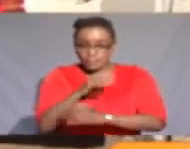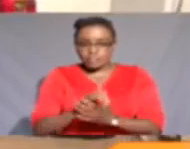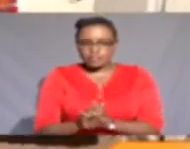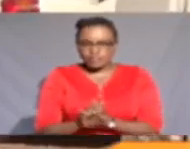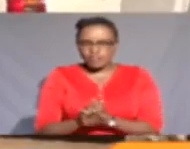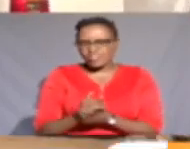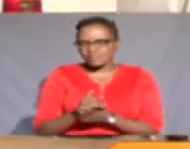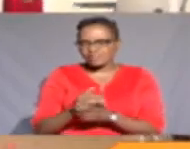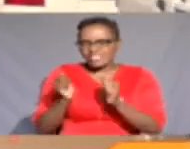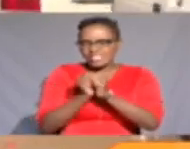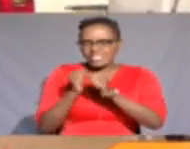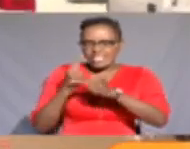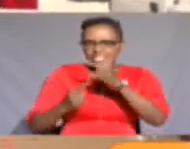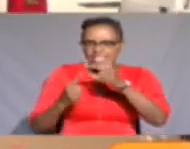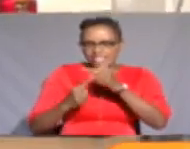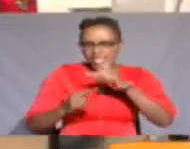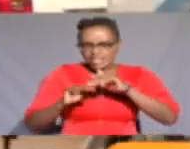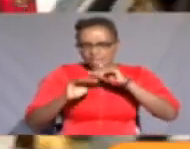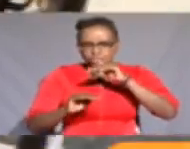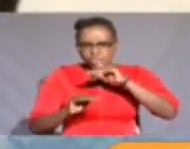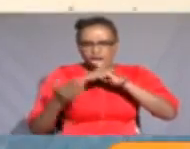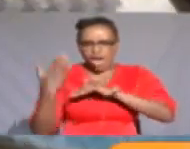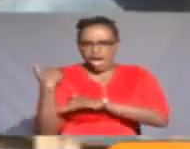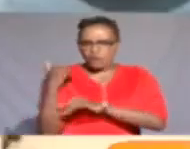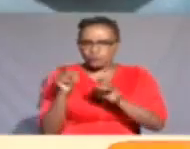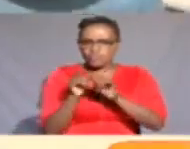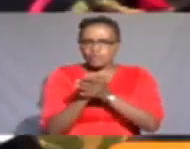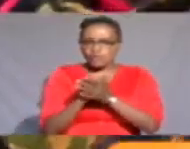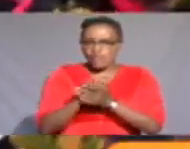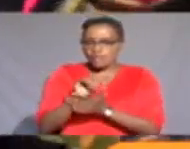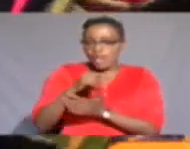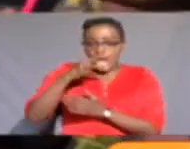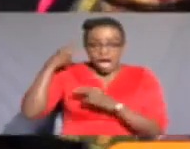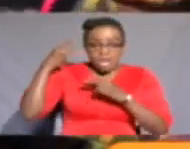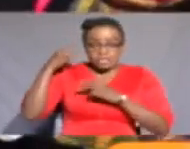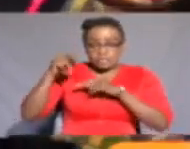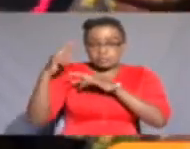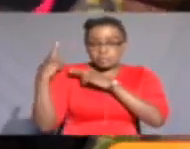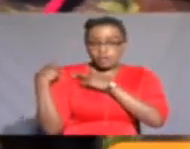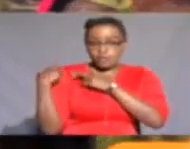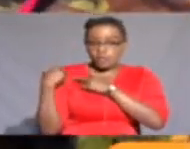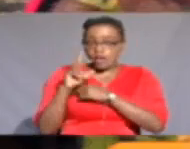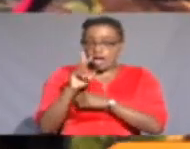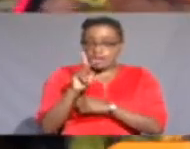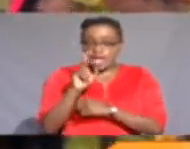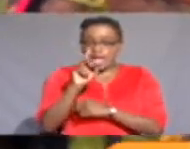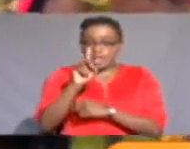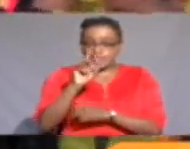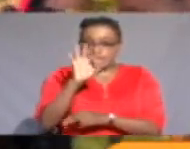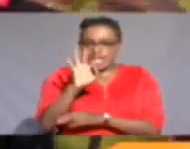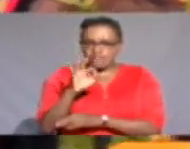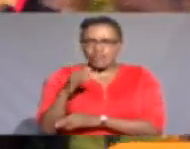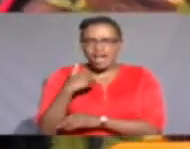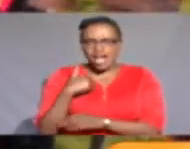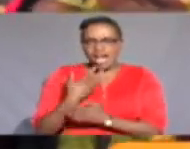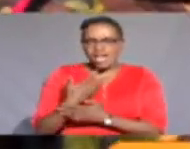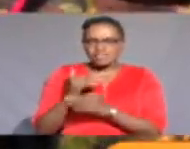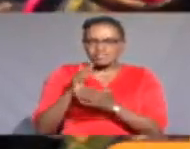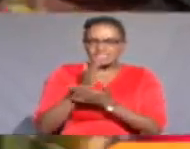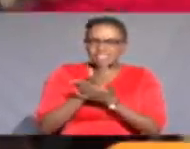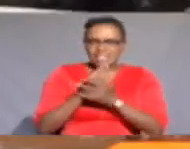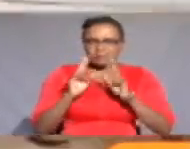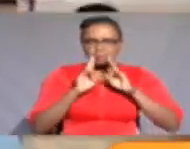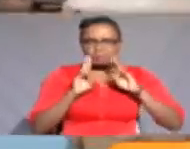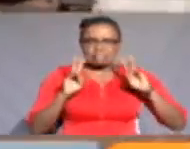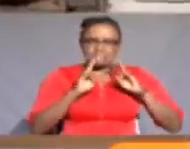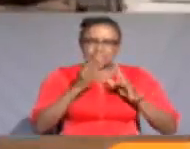ago, residents of Kismayu were fully under the rule of the Al-Shabaab. The presence of the KDF here has brought some semblance of